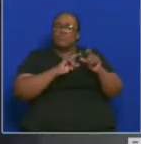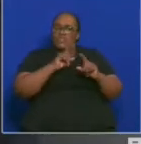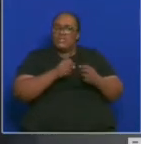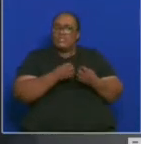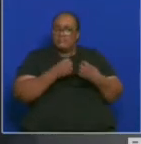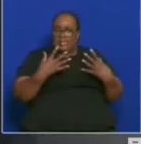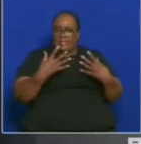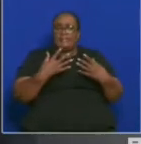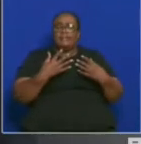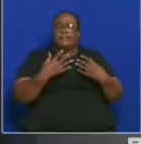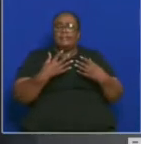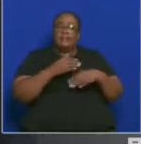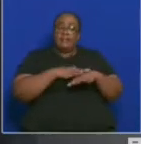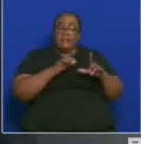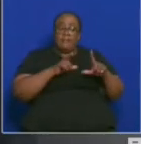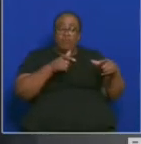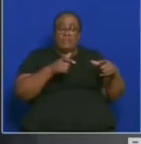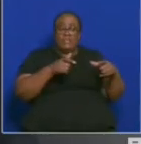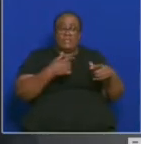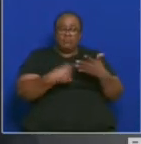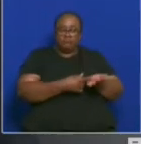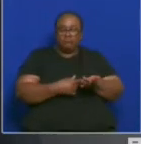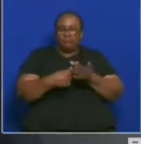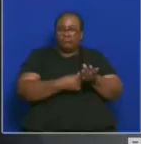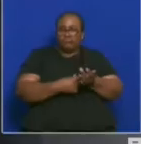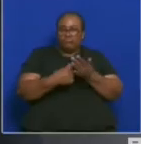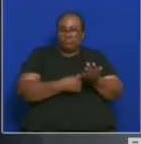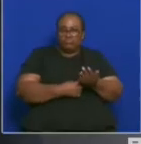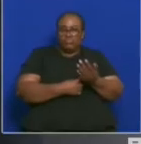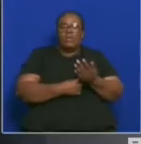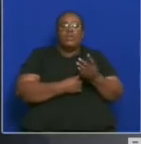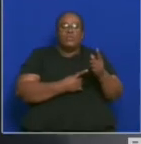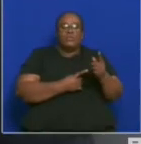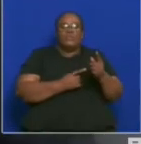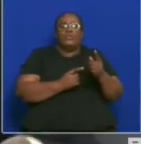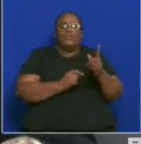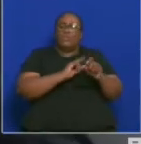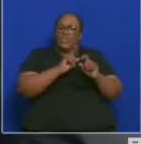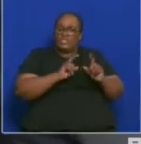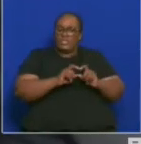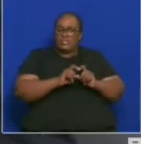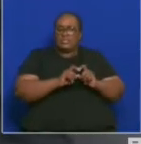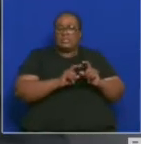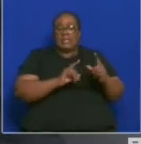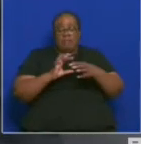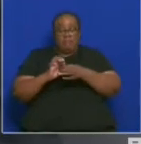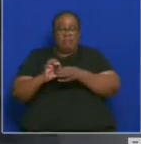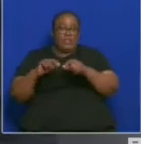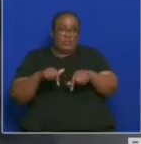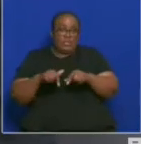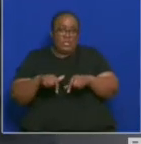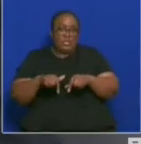of the ad hoc committee, but in particular, and what's of relevance today is that you raised questions